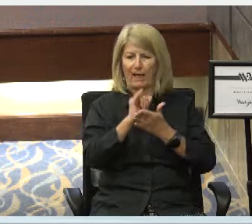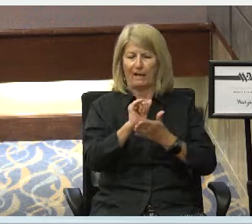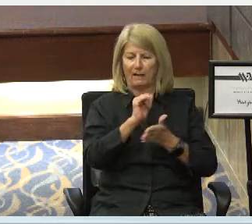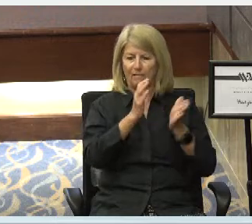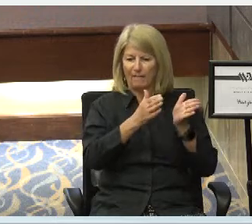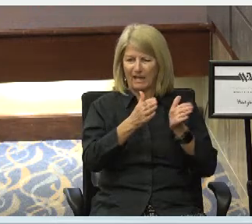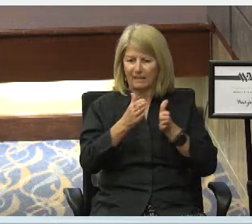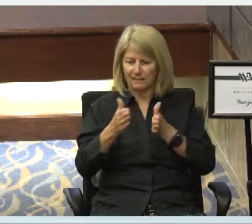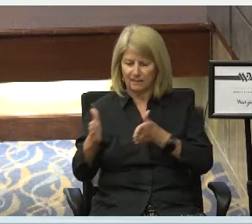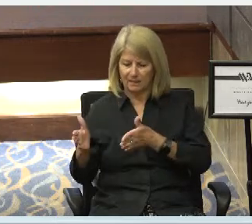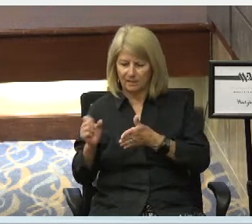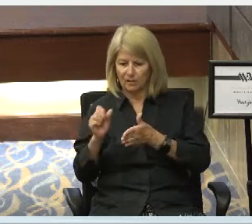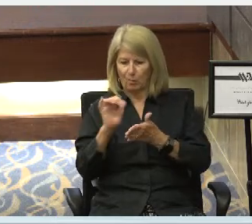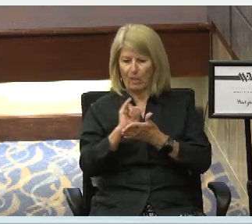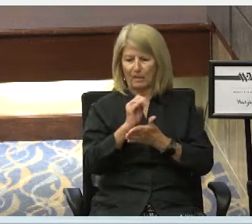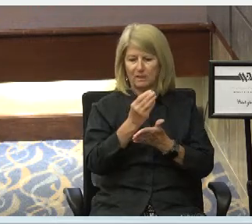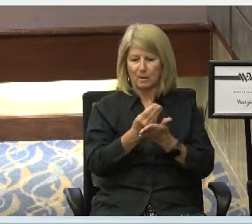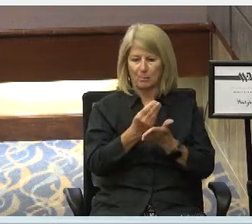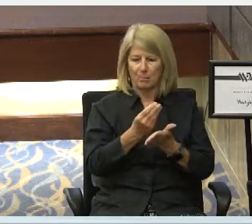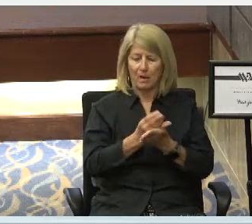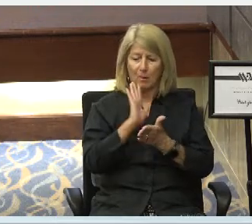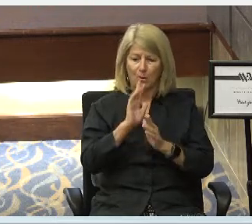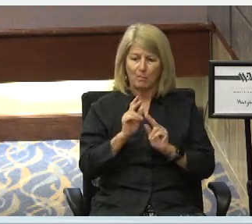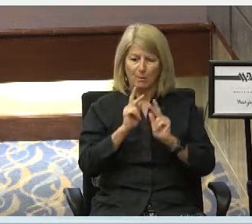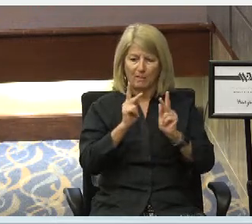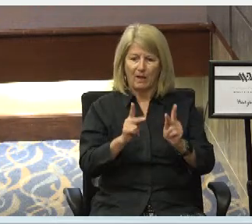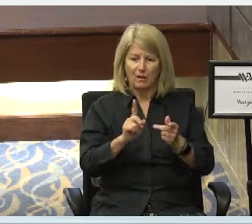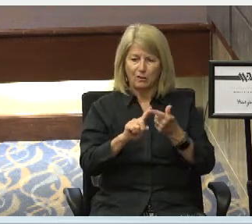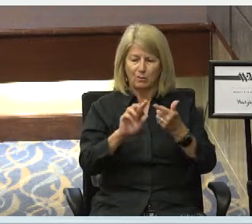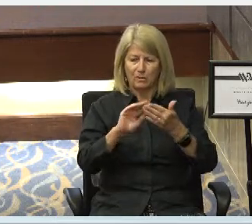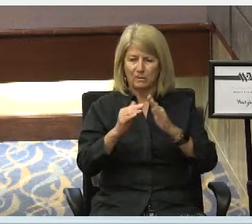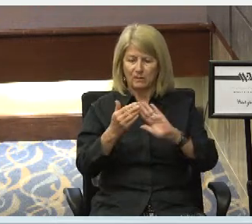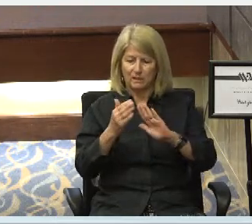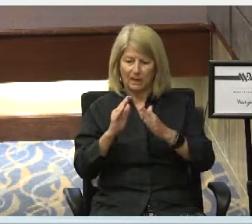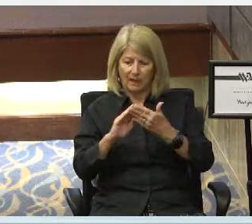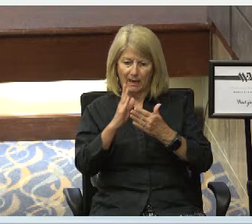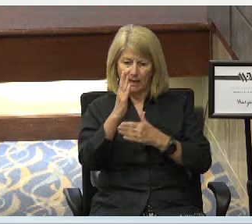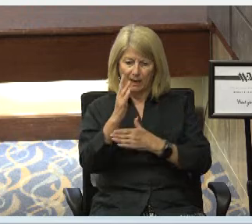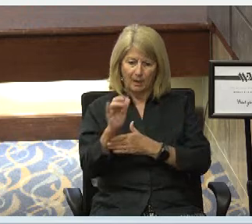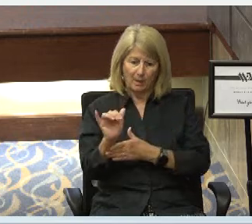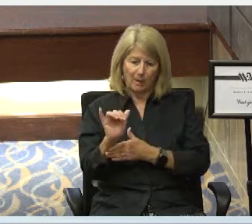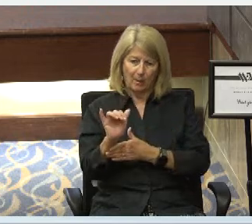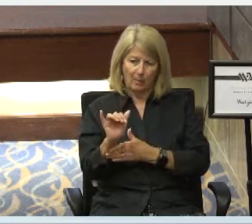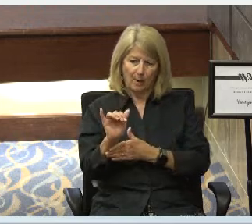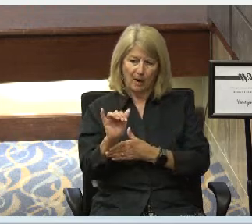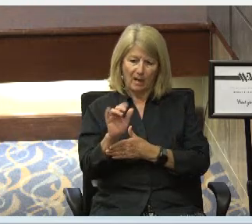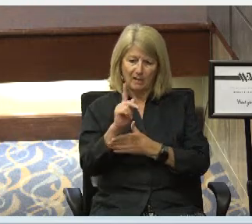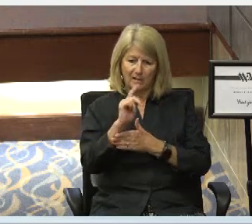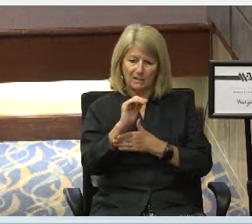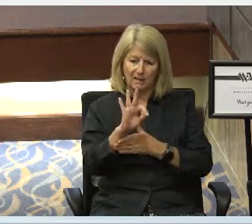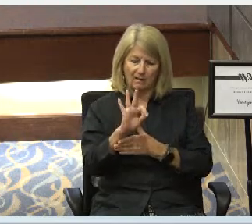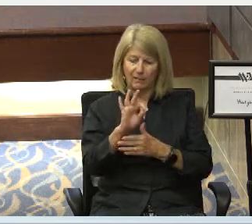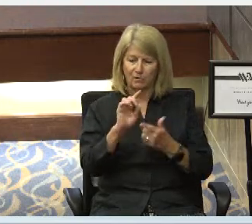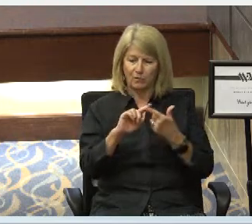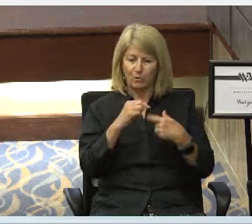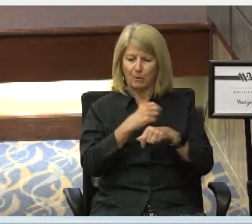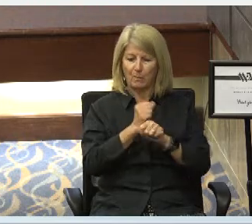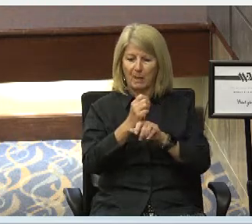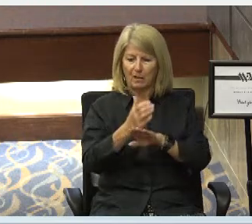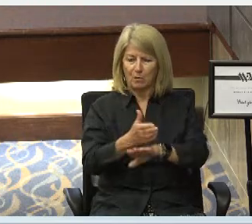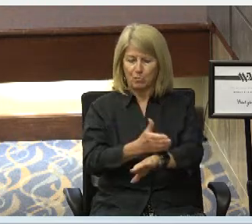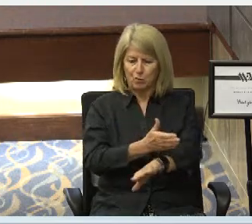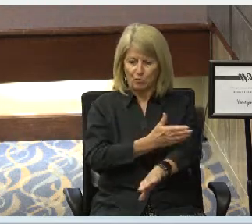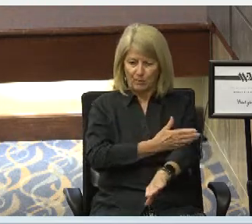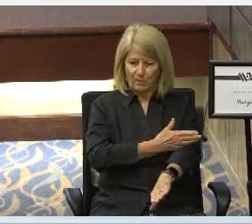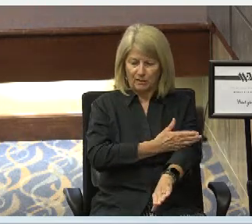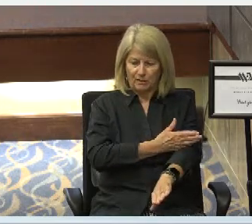so that's money that's going to be provided to the city by the TIF to construct those improvements. The